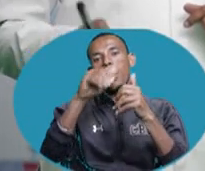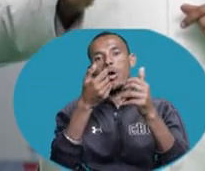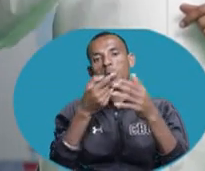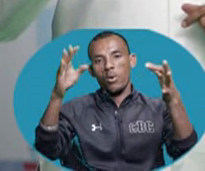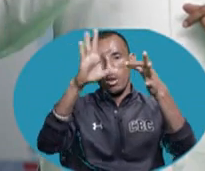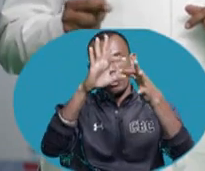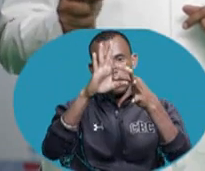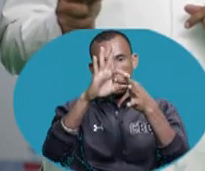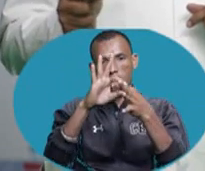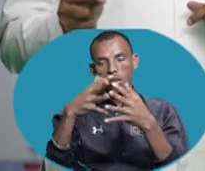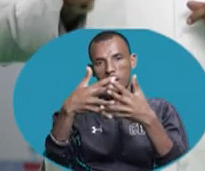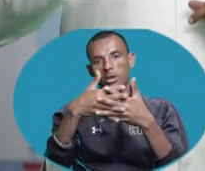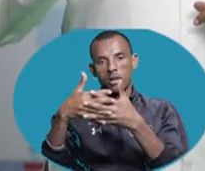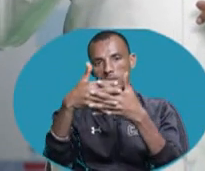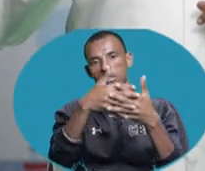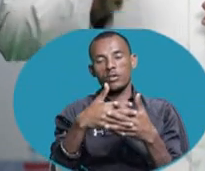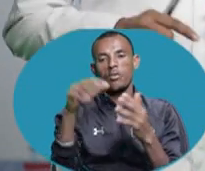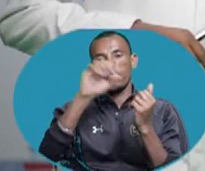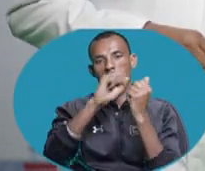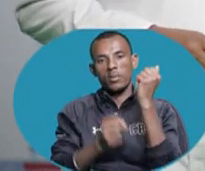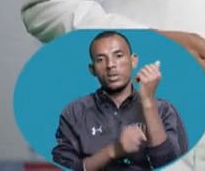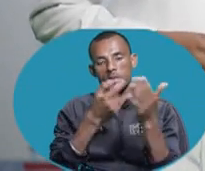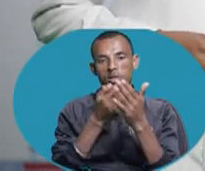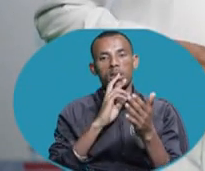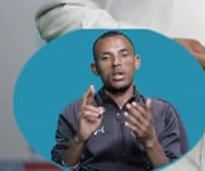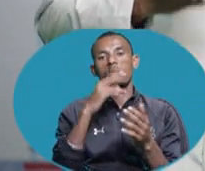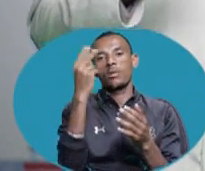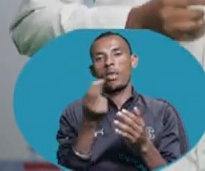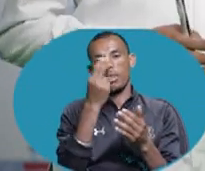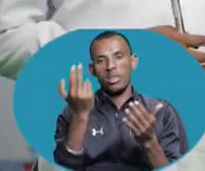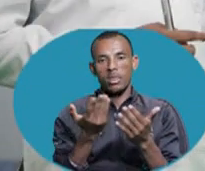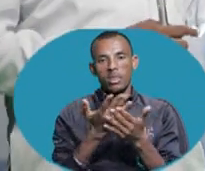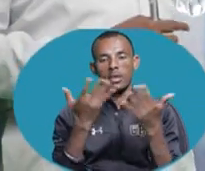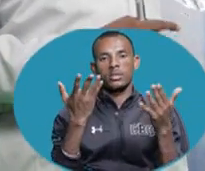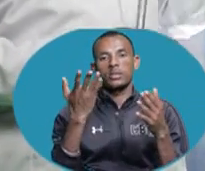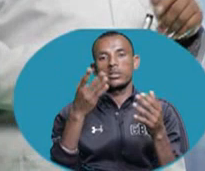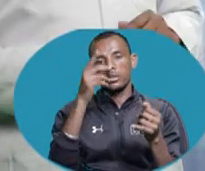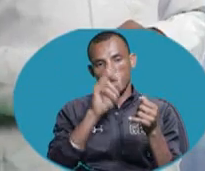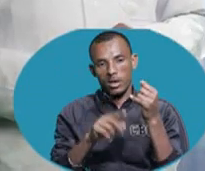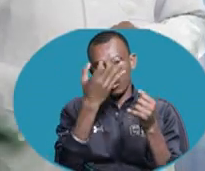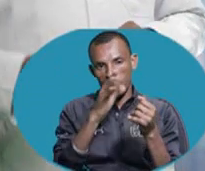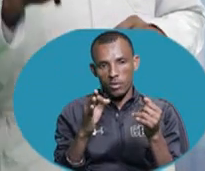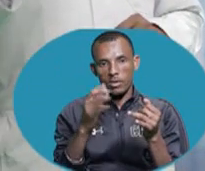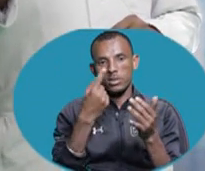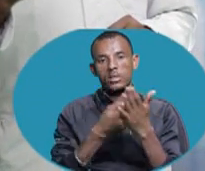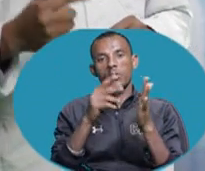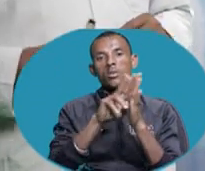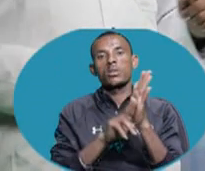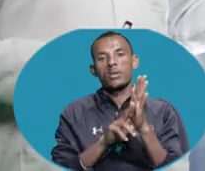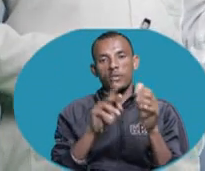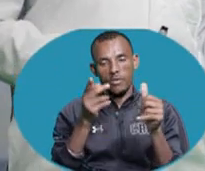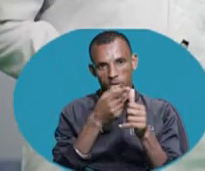United Nations was formed. Those are the important things after the end of this unit. Let us see each one by one. The first